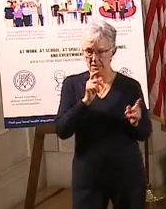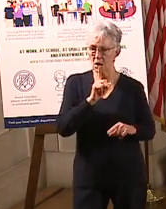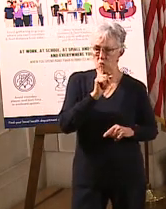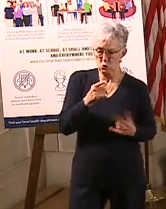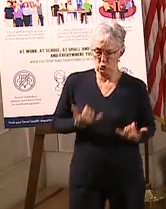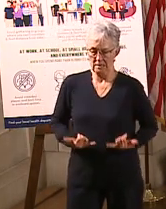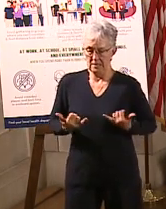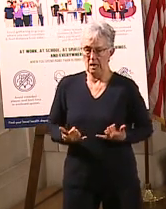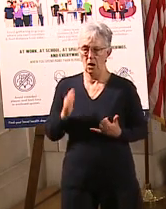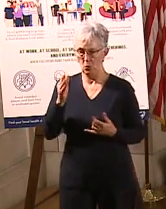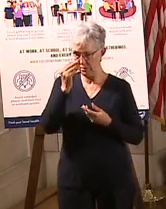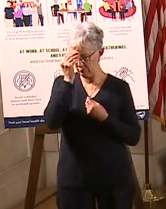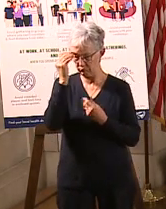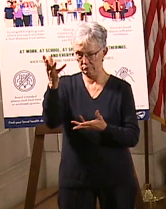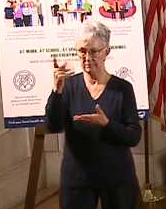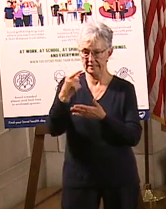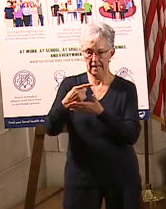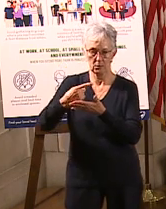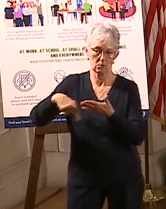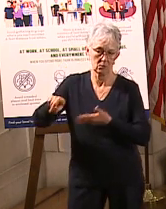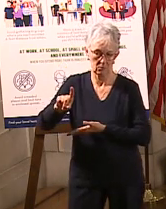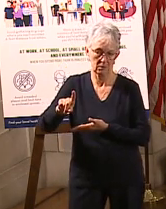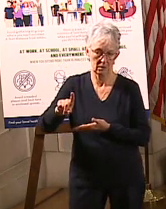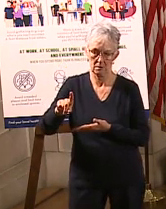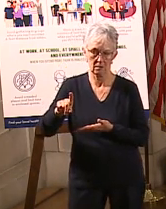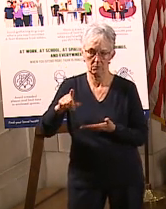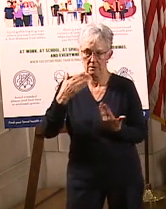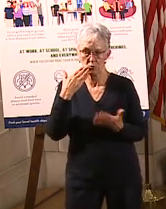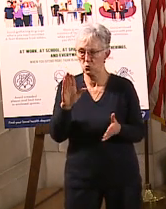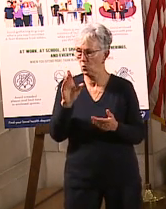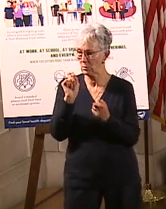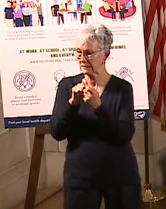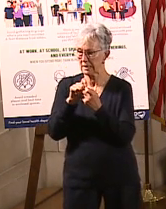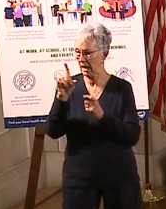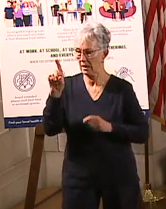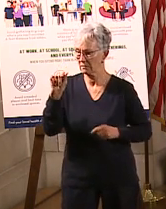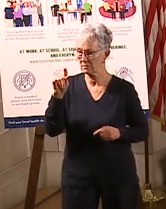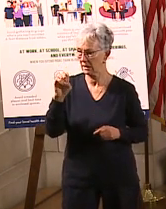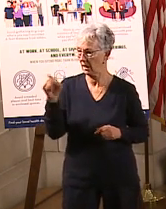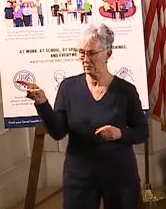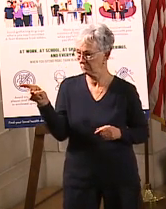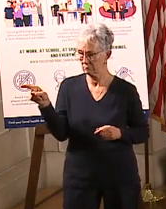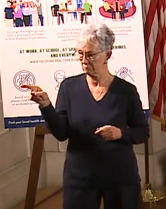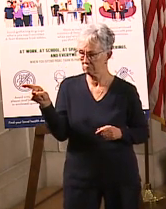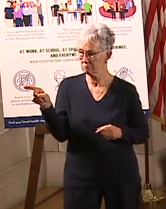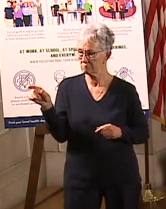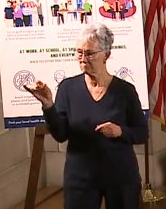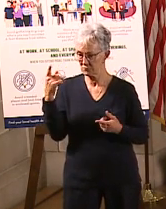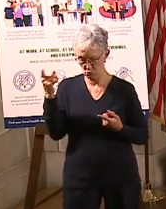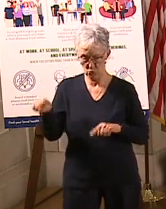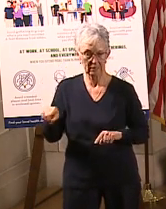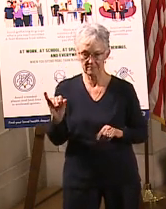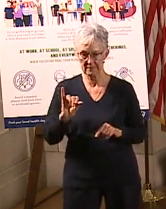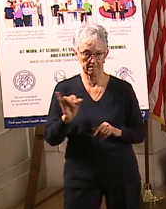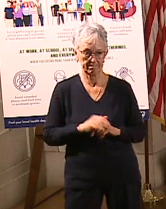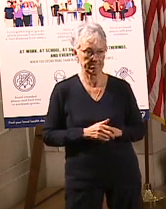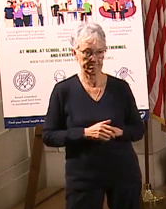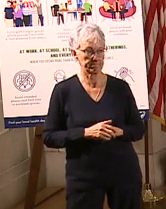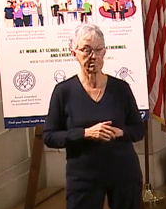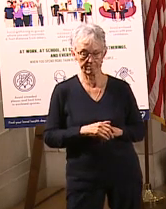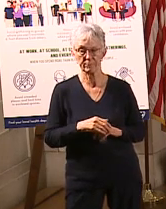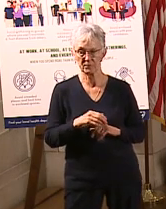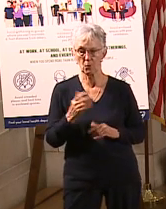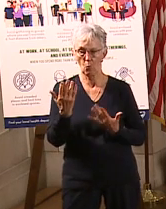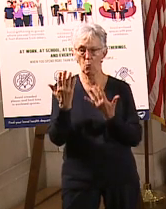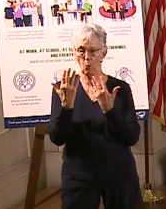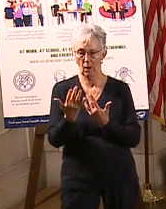there's no date set that we're prepared to talk about today. Angie, unless I know something different, you know something different if I know. Nope, that's right. Okay, so stay tuned.